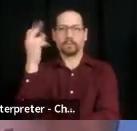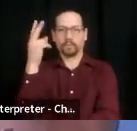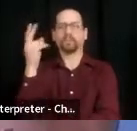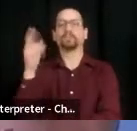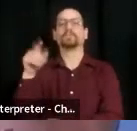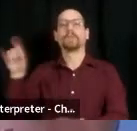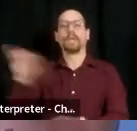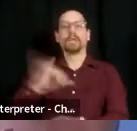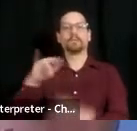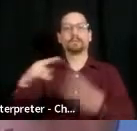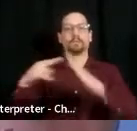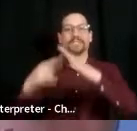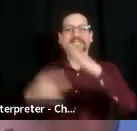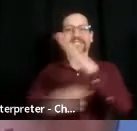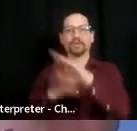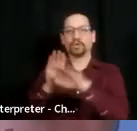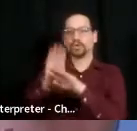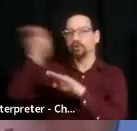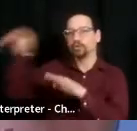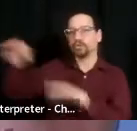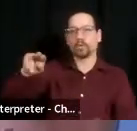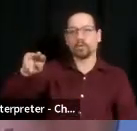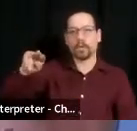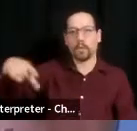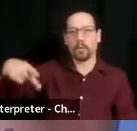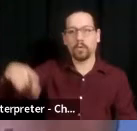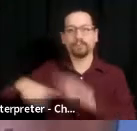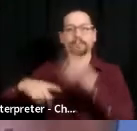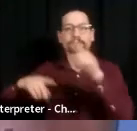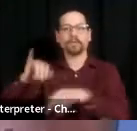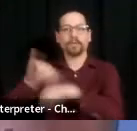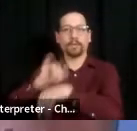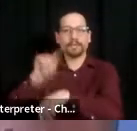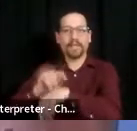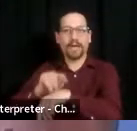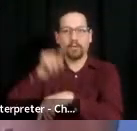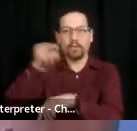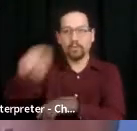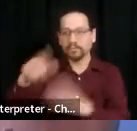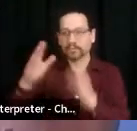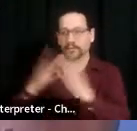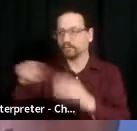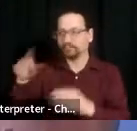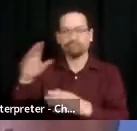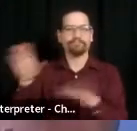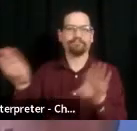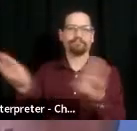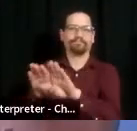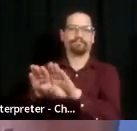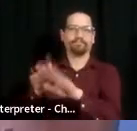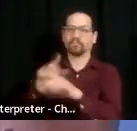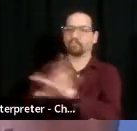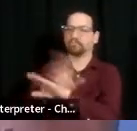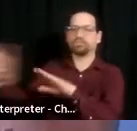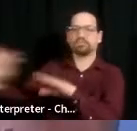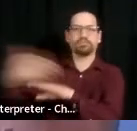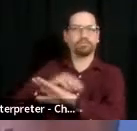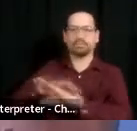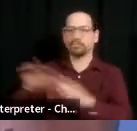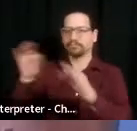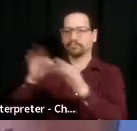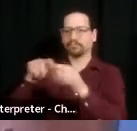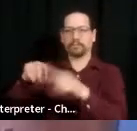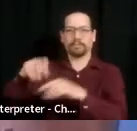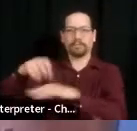at midnight when the travel ban lifts. And RIPTA, R-I-P-T-A, service will